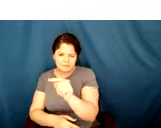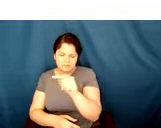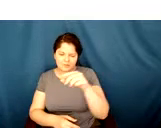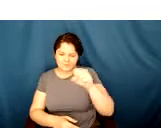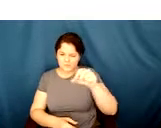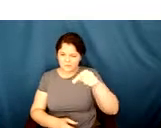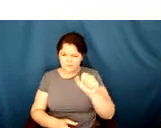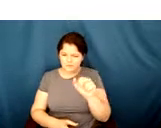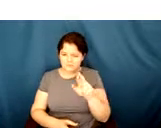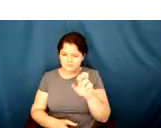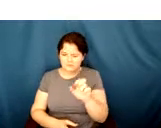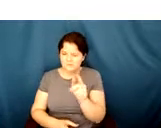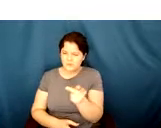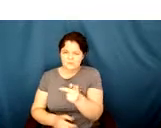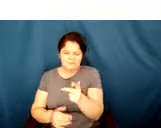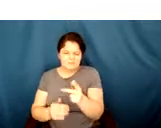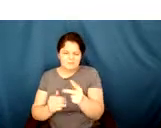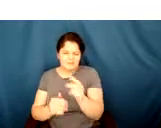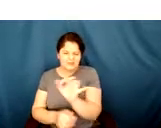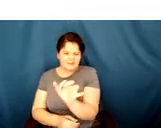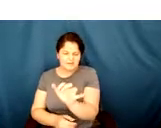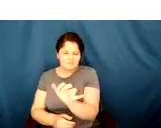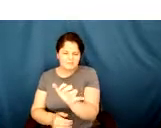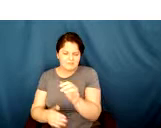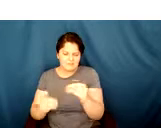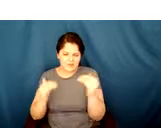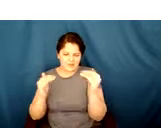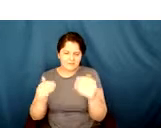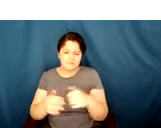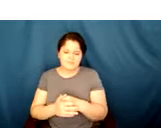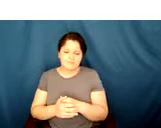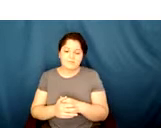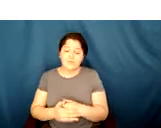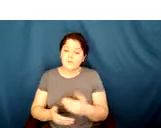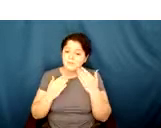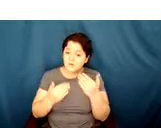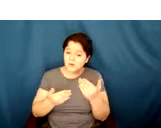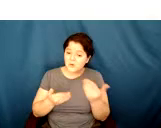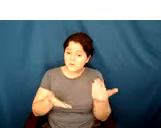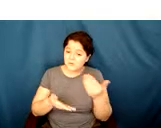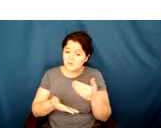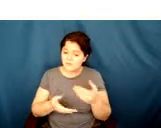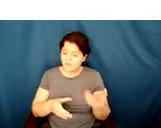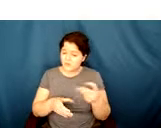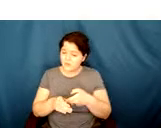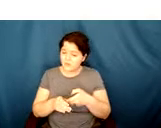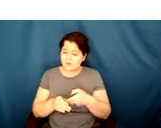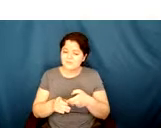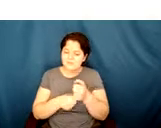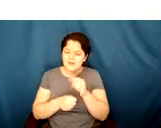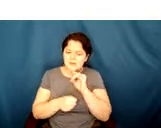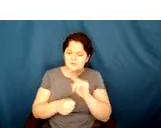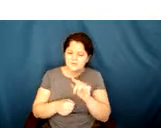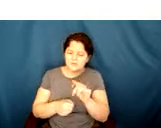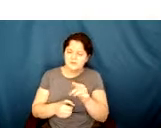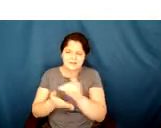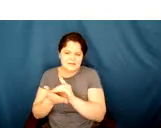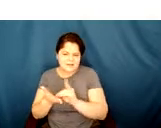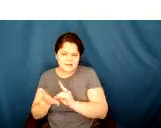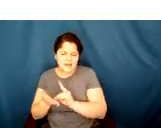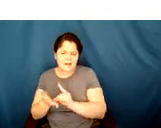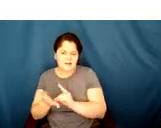you to participate in tonight's discussion so that we can ensure the station meets the design needs for all riders and neighbors.